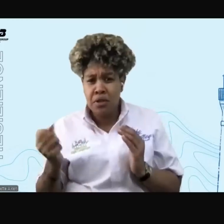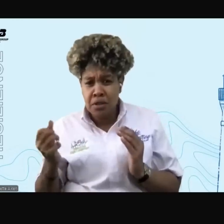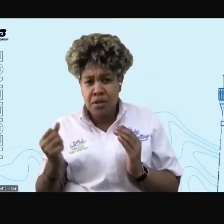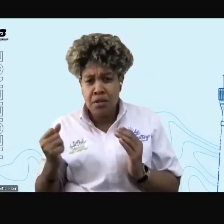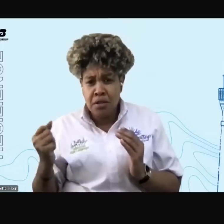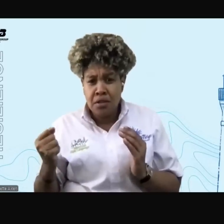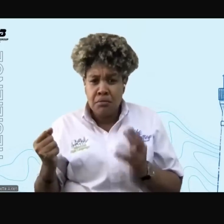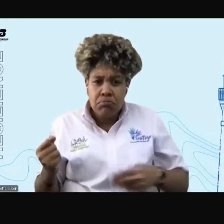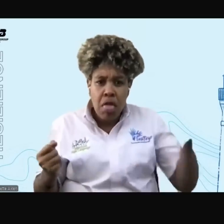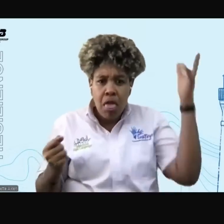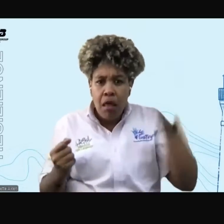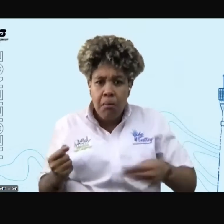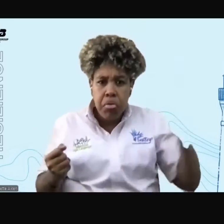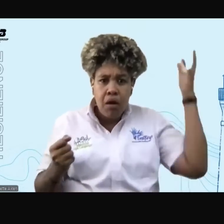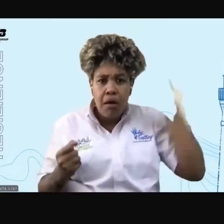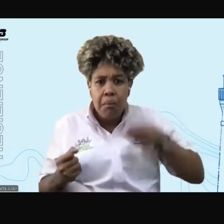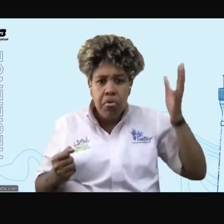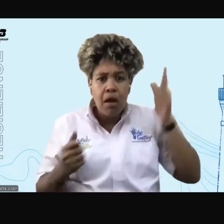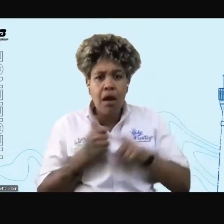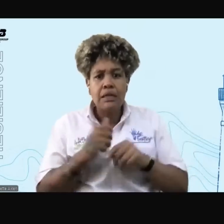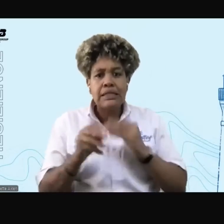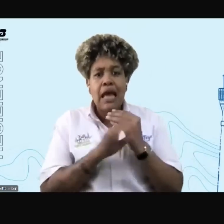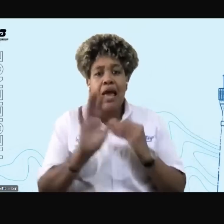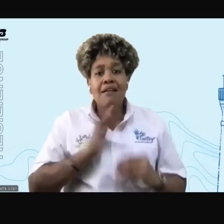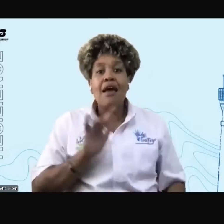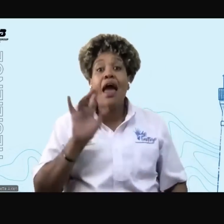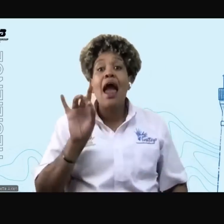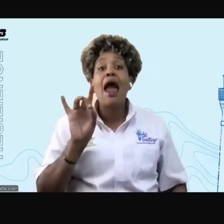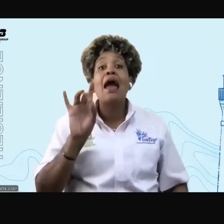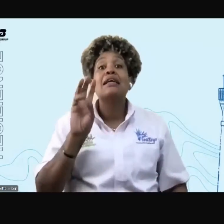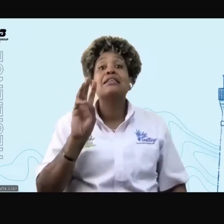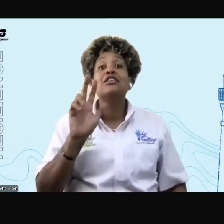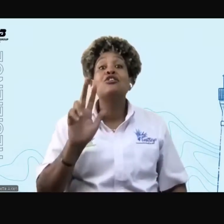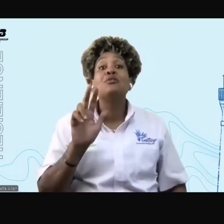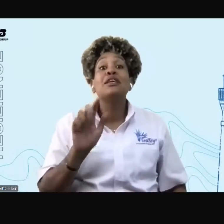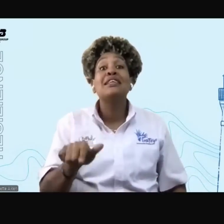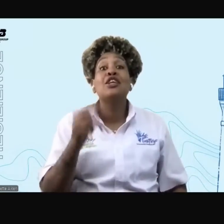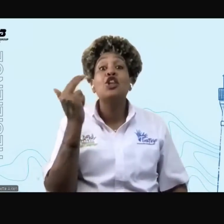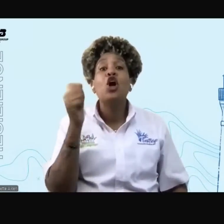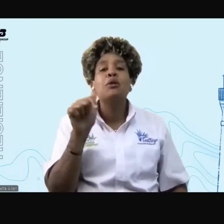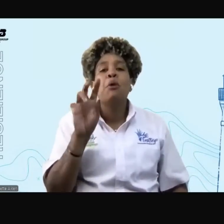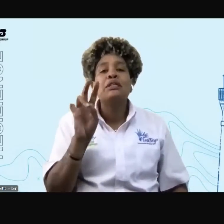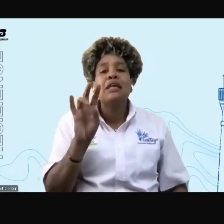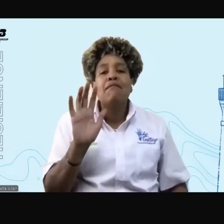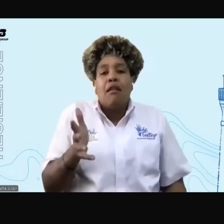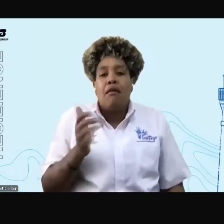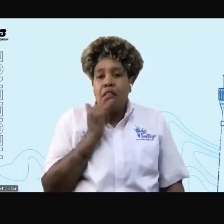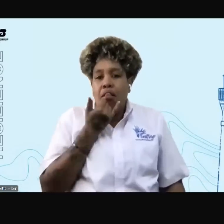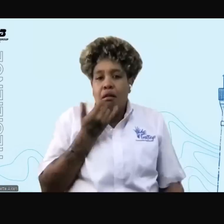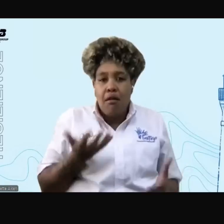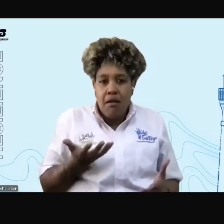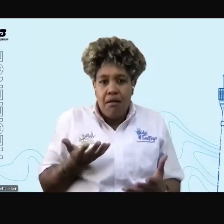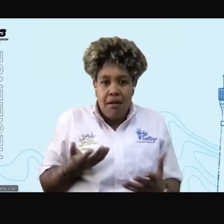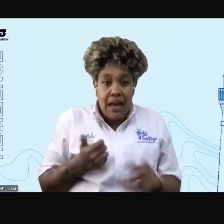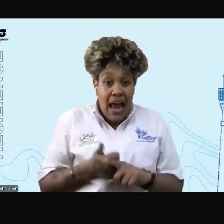our margins, what we keep, what shareholders keep, is 13.7. At